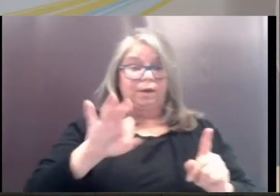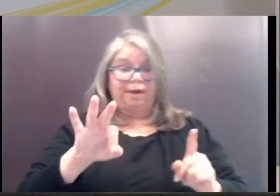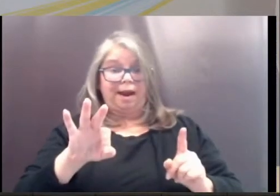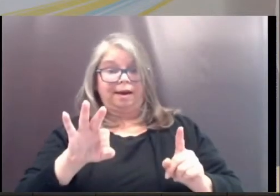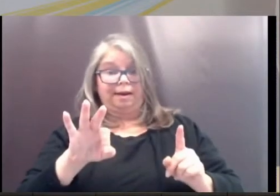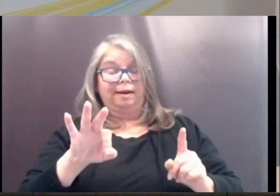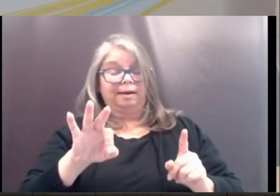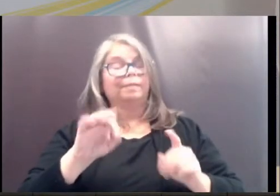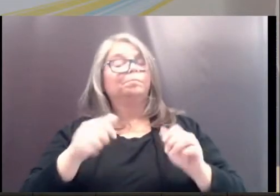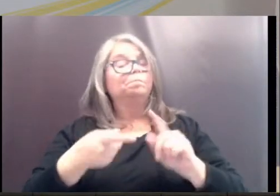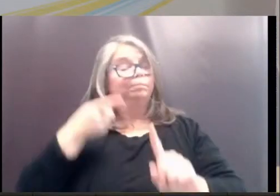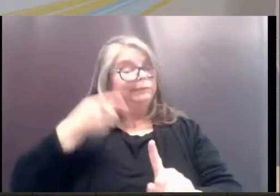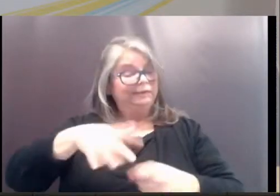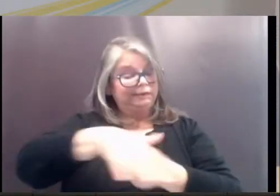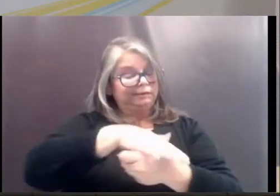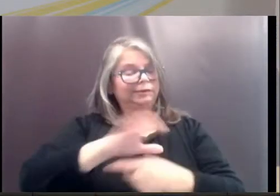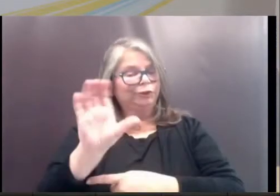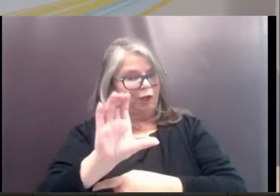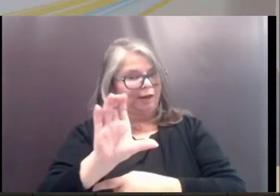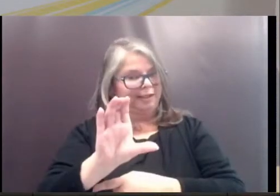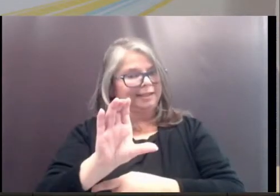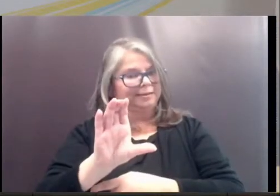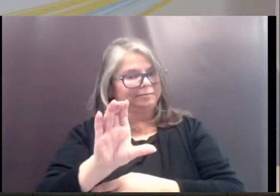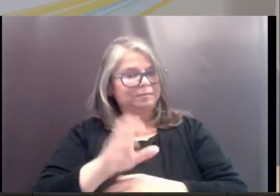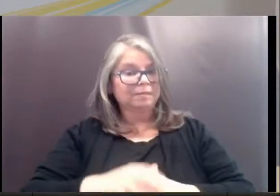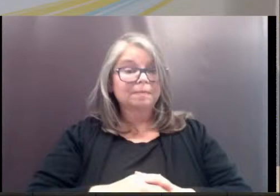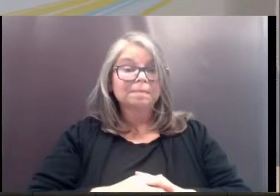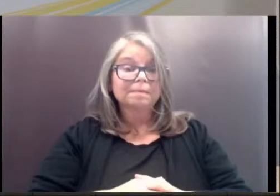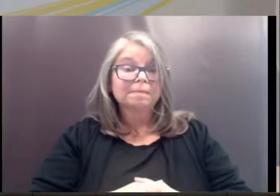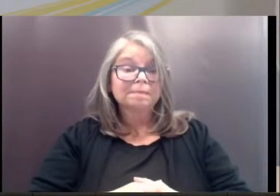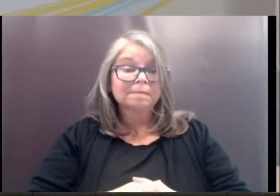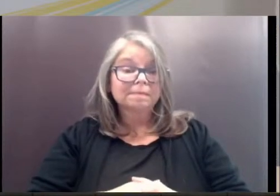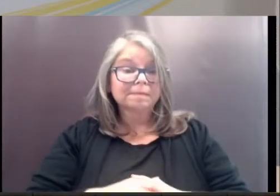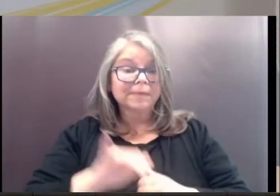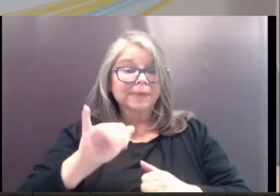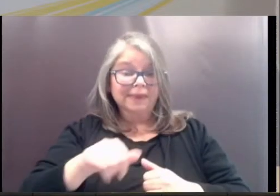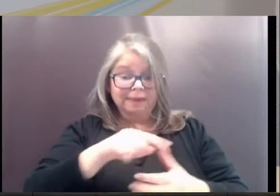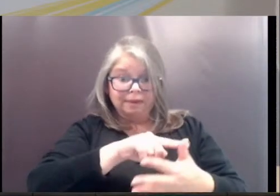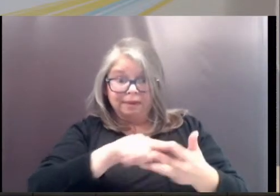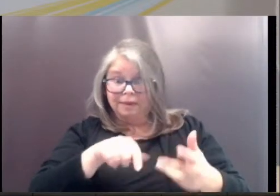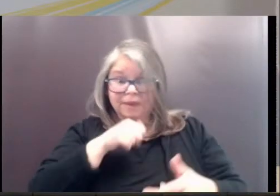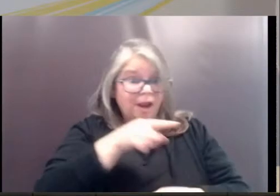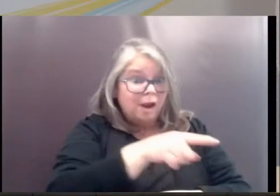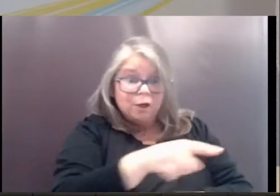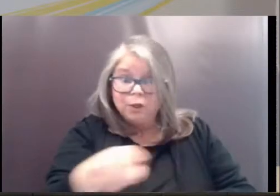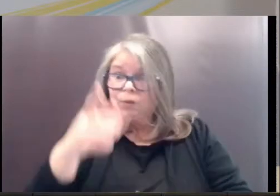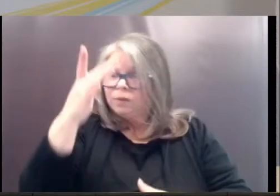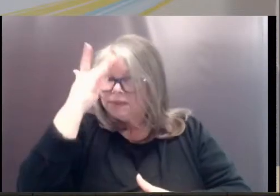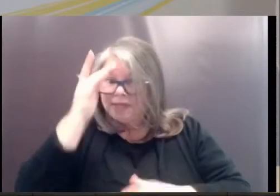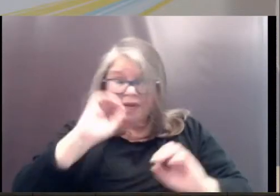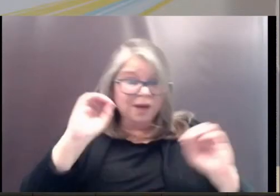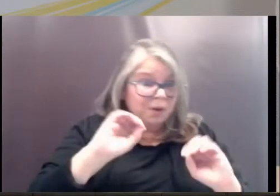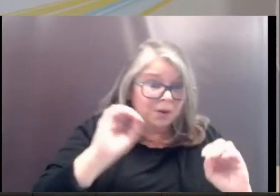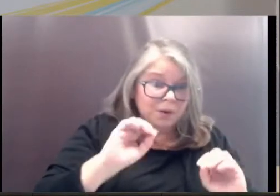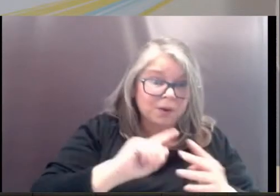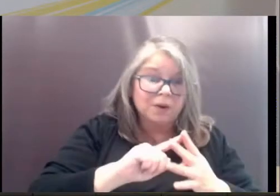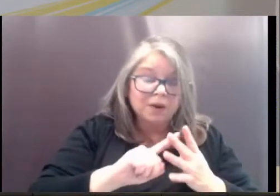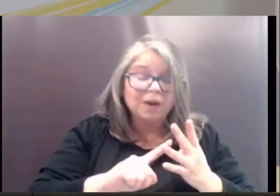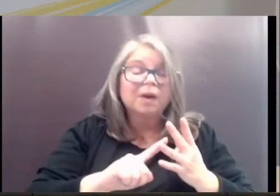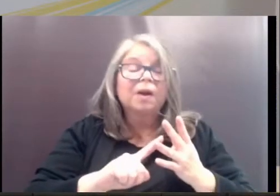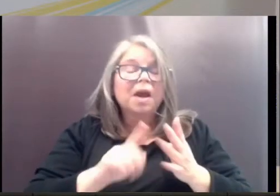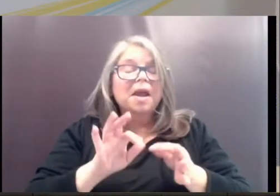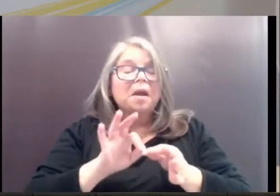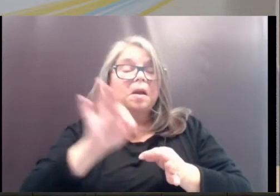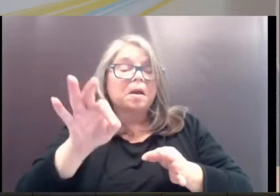are not falling into one of these categories and do not have symptoms, then maybe you could just wait a few